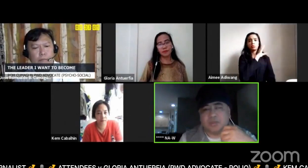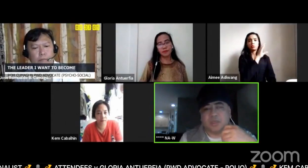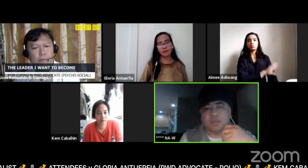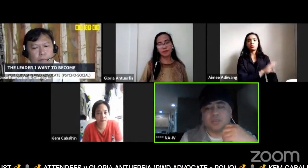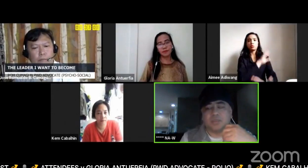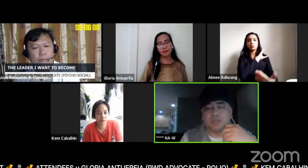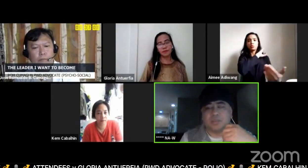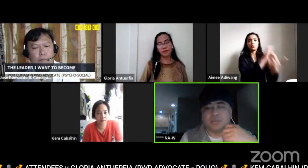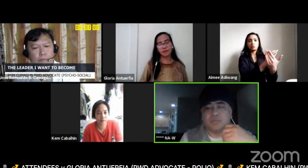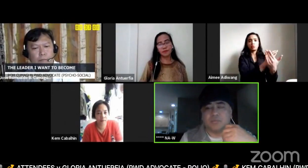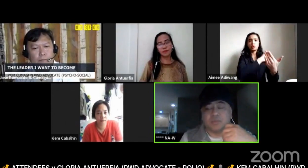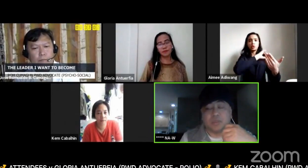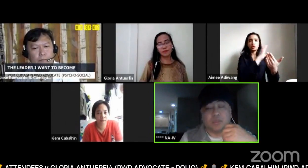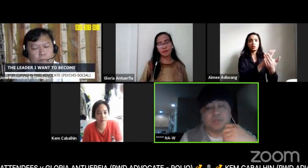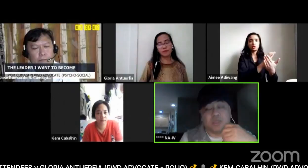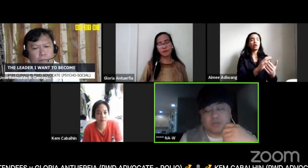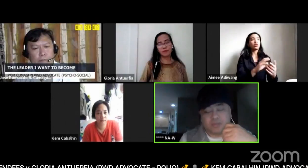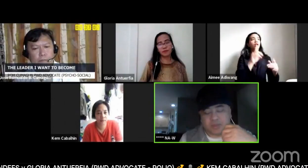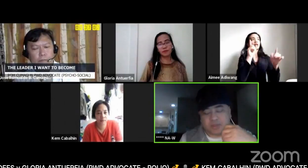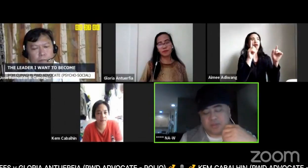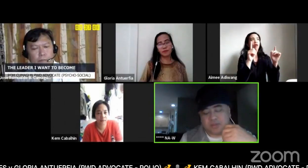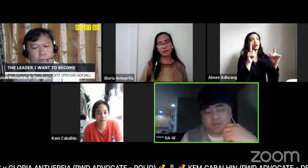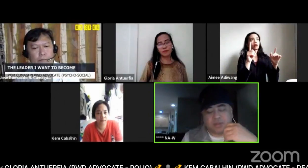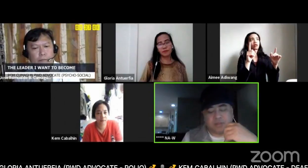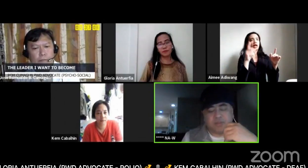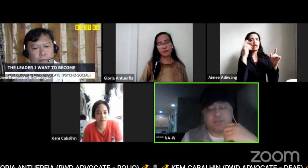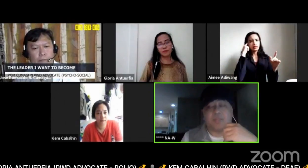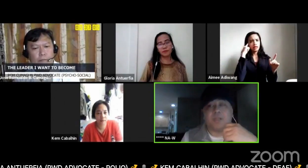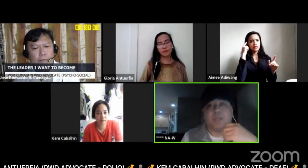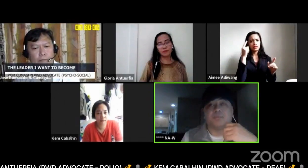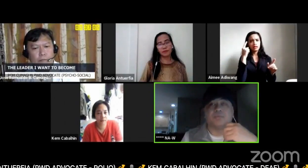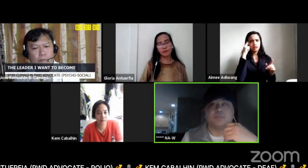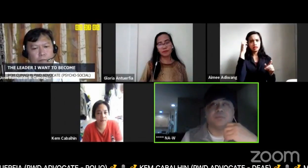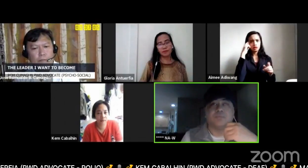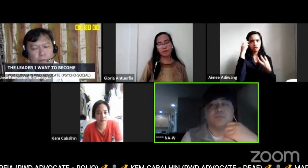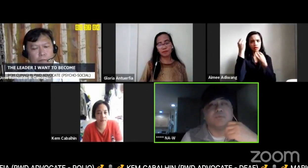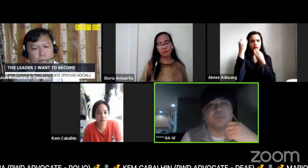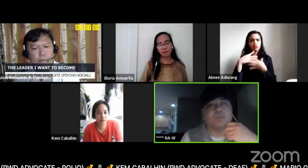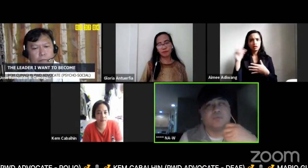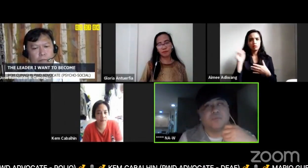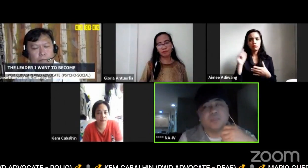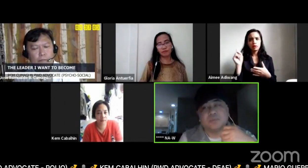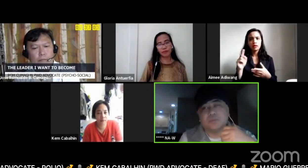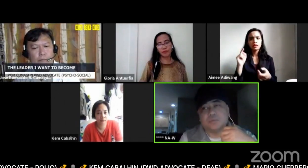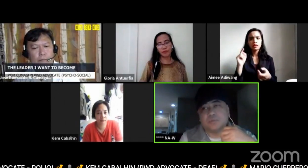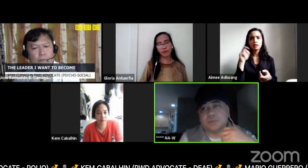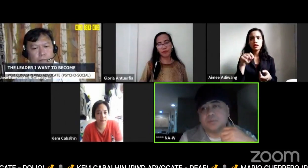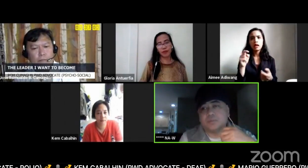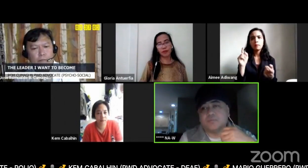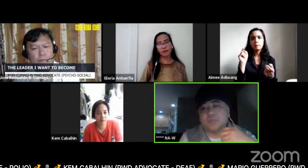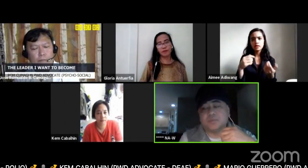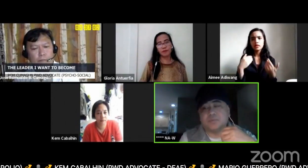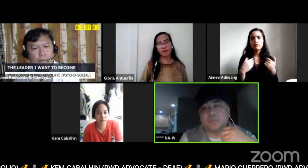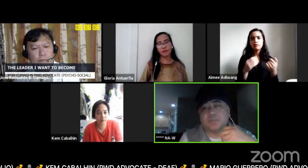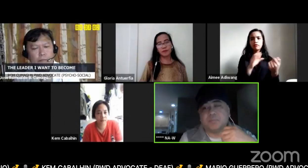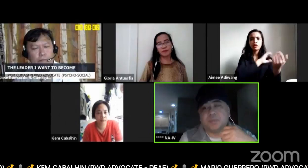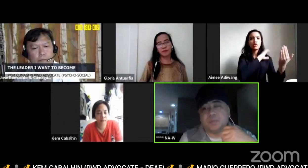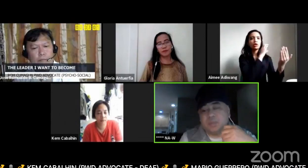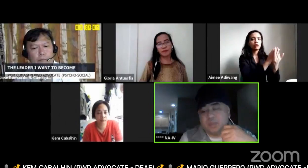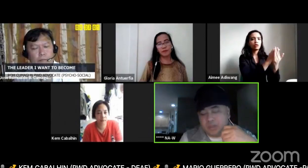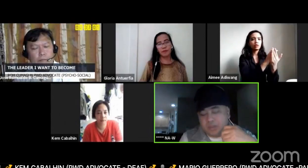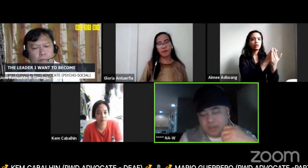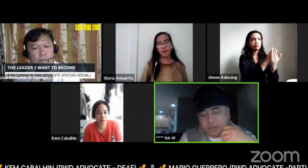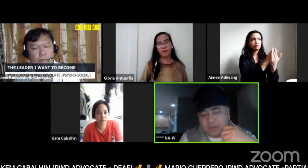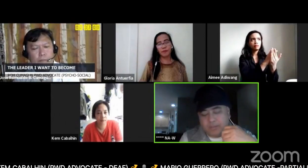nagsabi sa inyo na si Rom yata yun. It's about stepping up. No? You have to have that confidence to face those